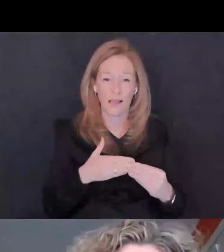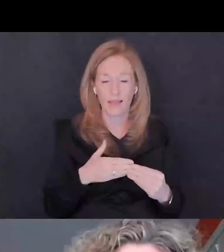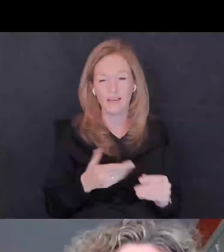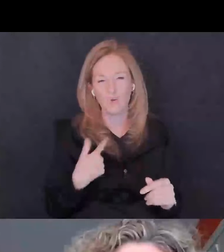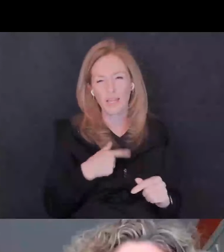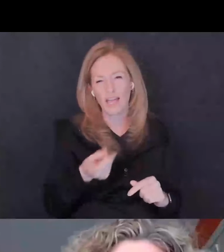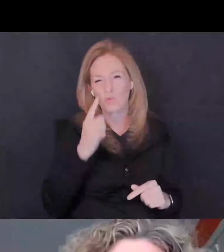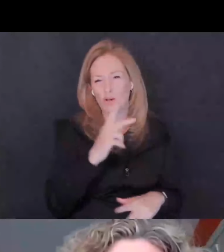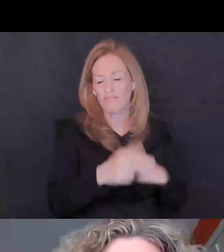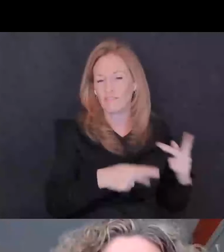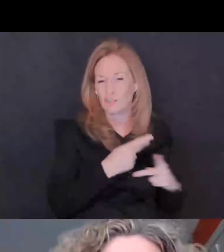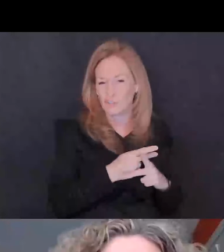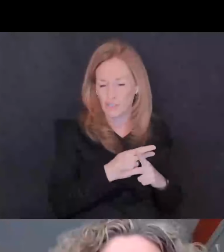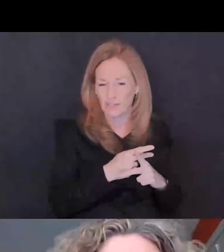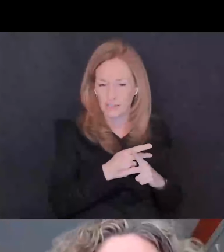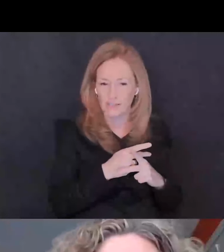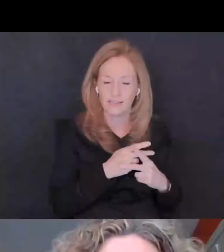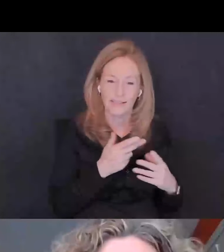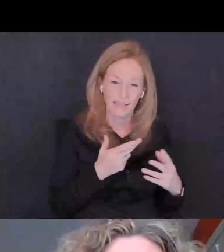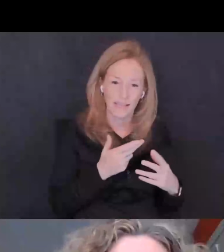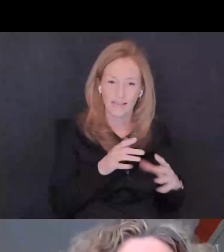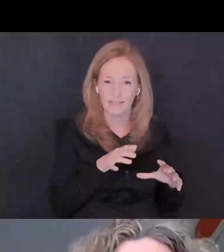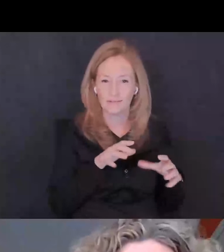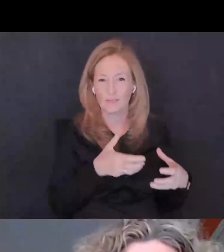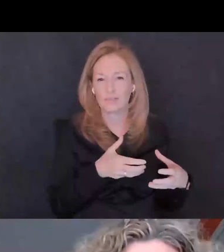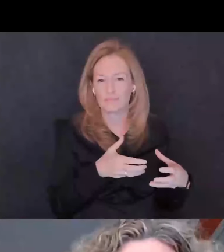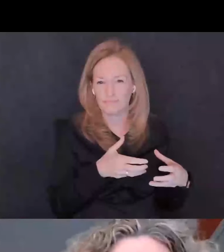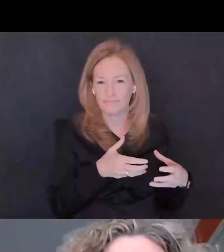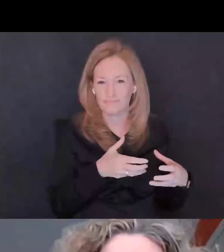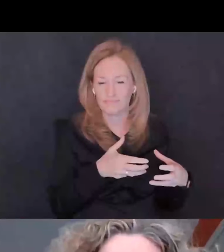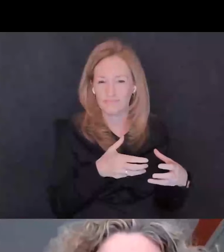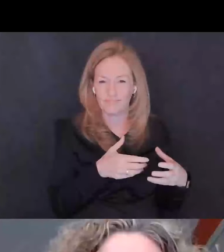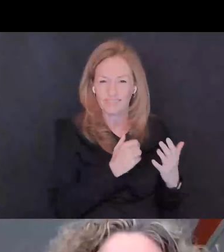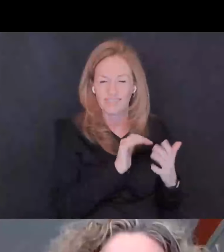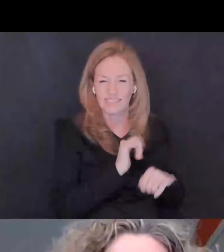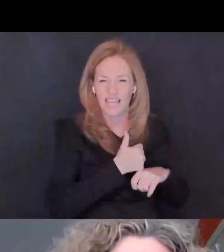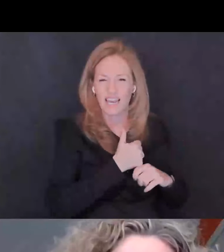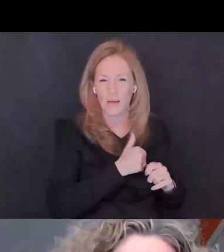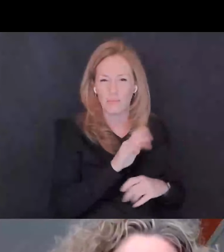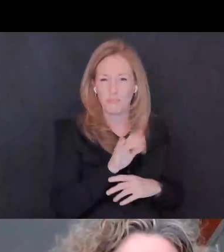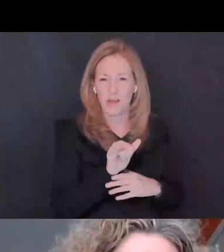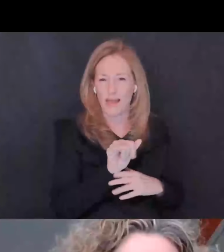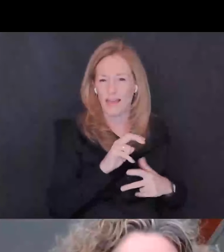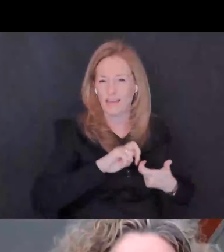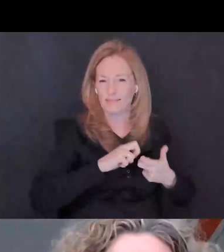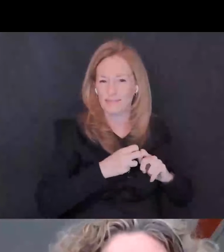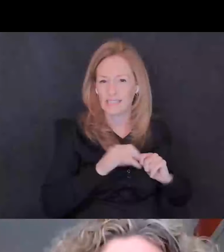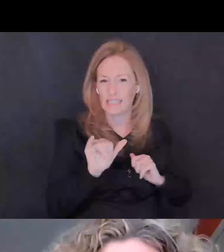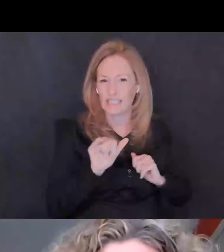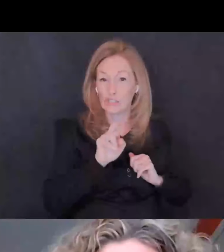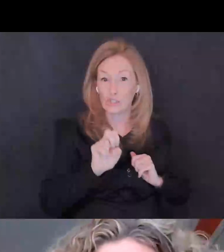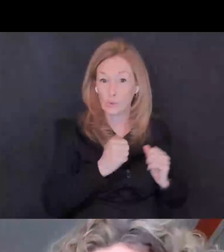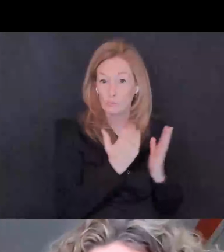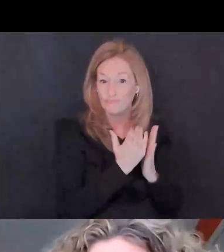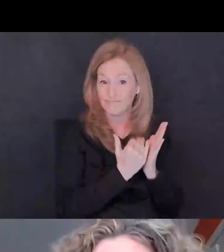was categorized by issue, but we realized that we really need